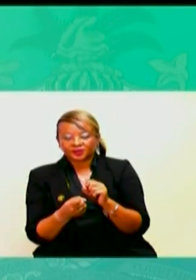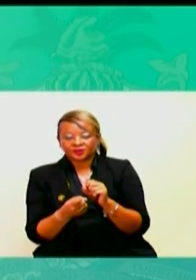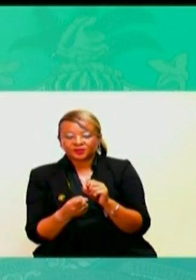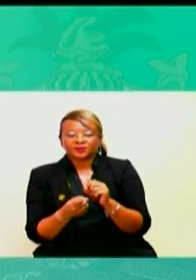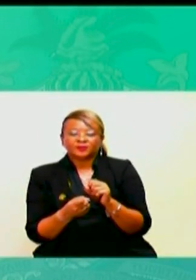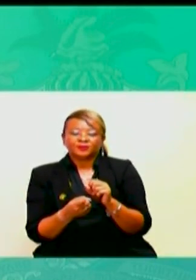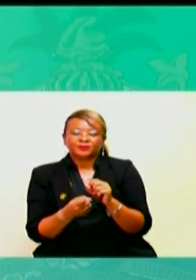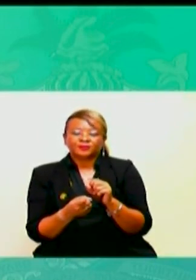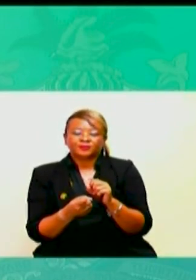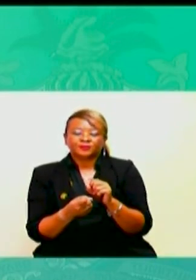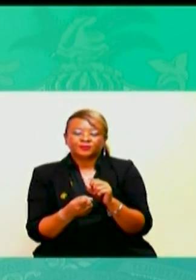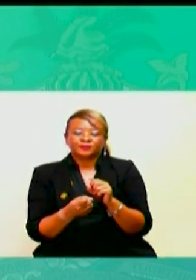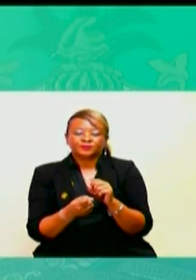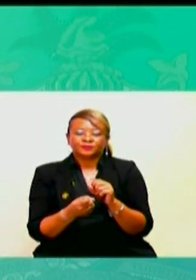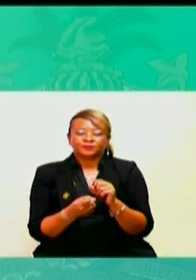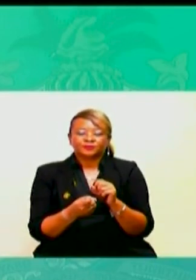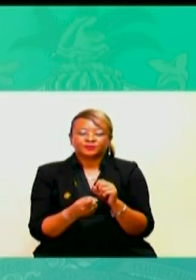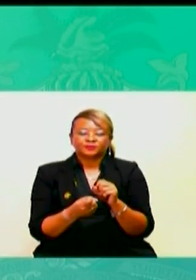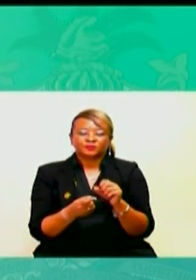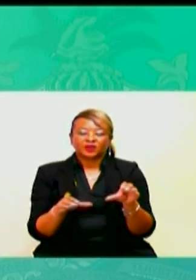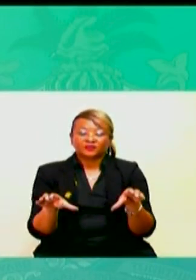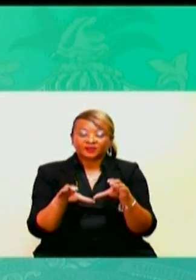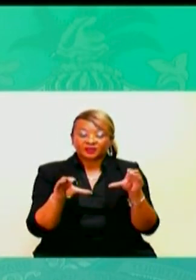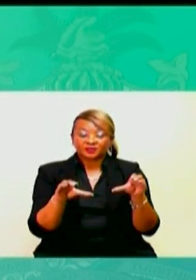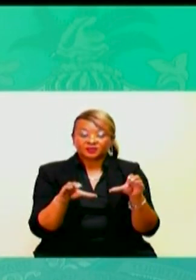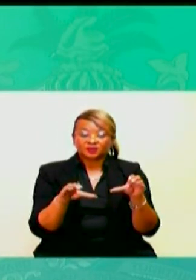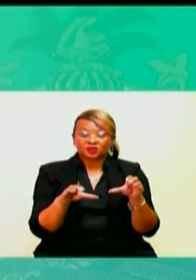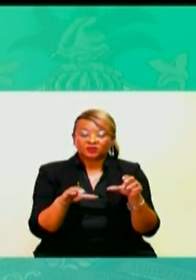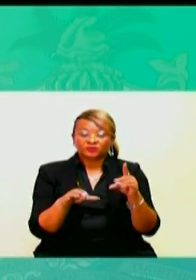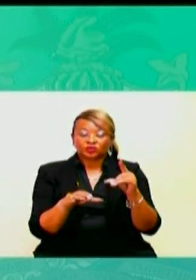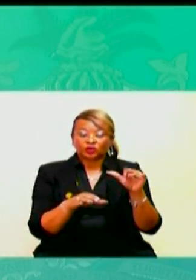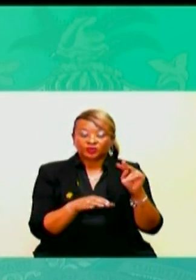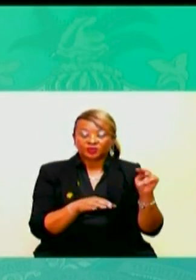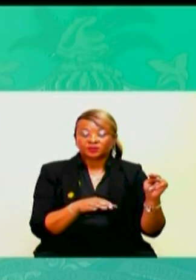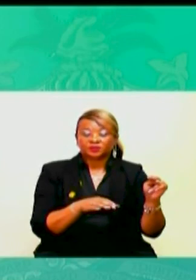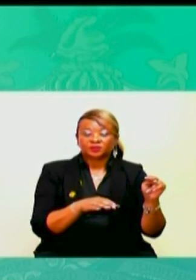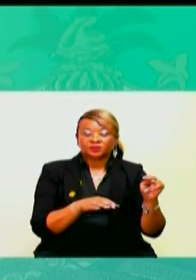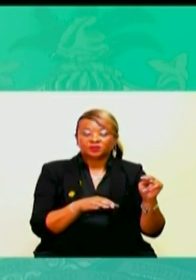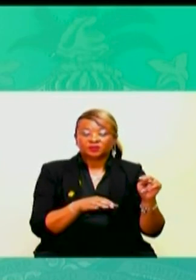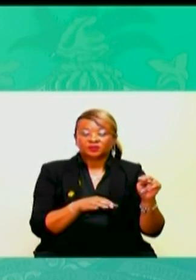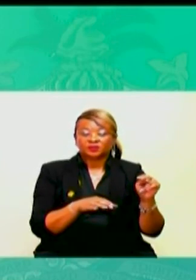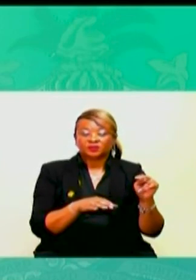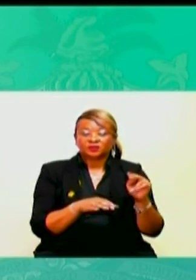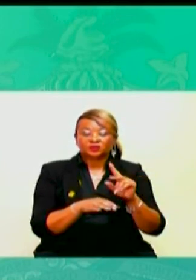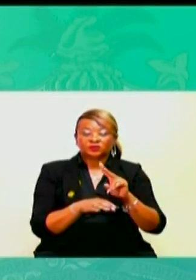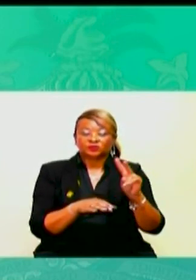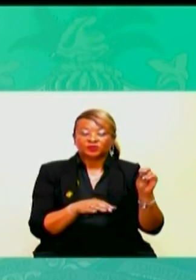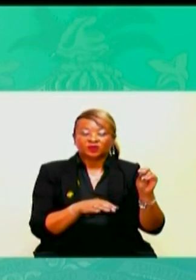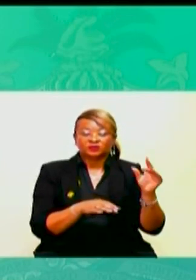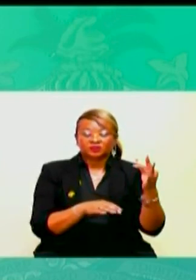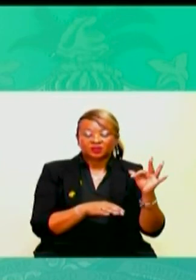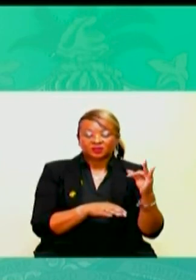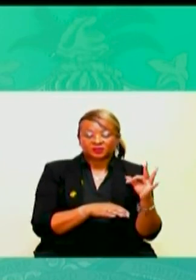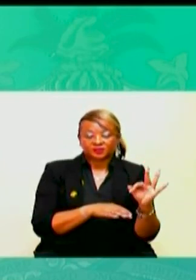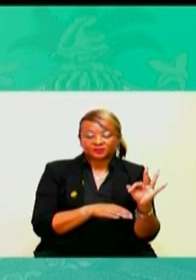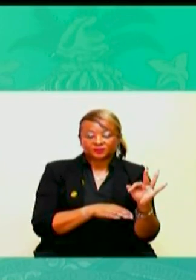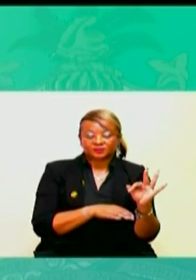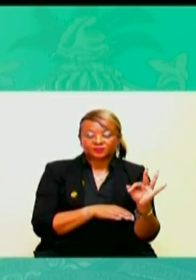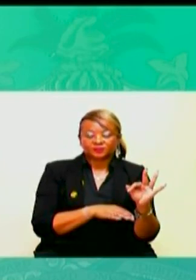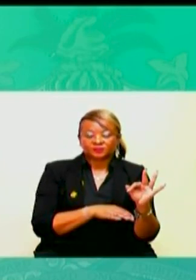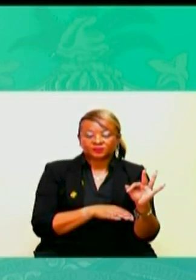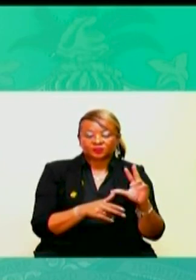the catastrophic events of Dorian that befell us in 2019.